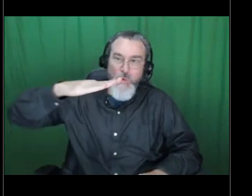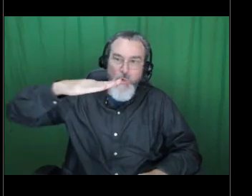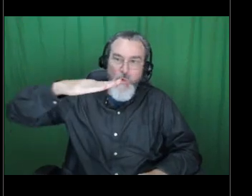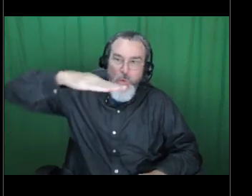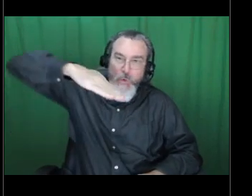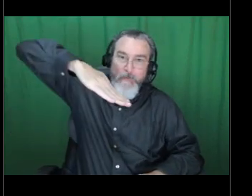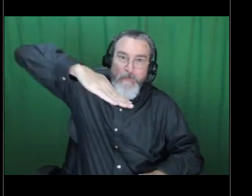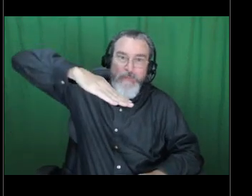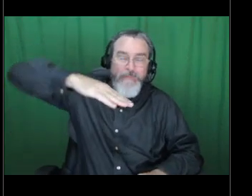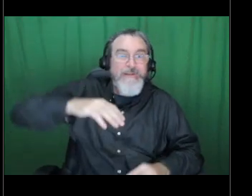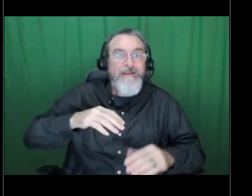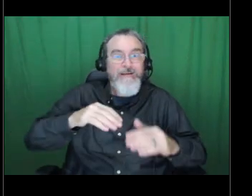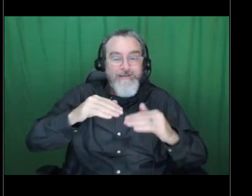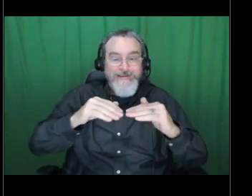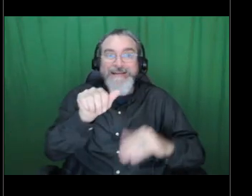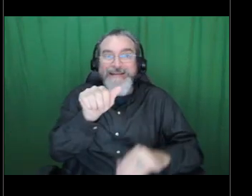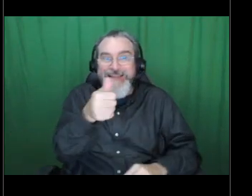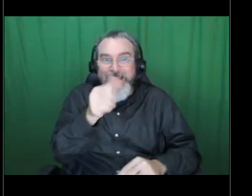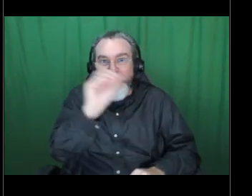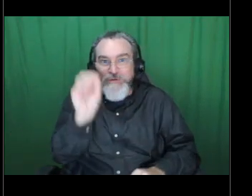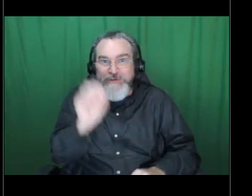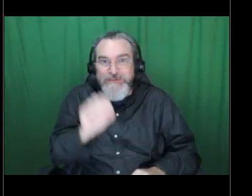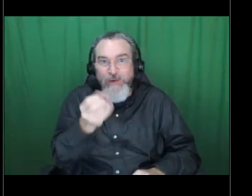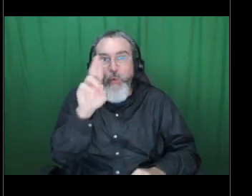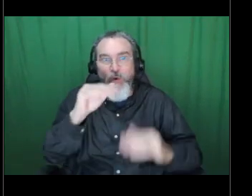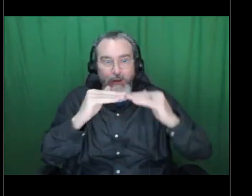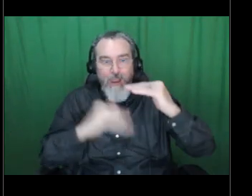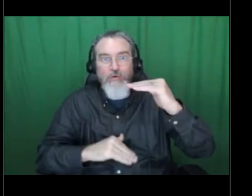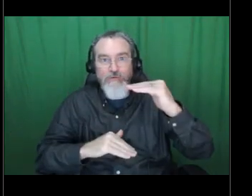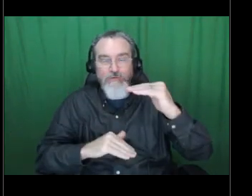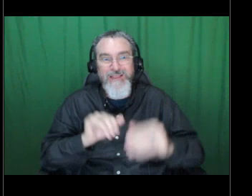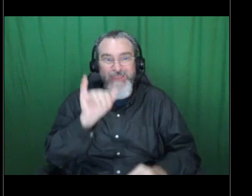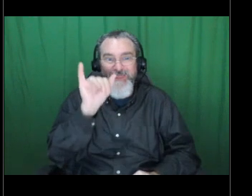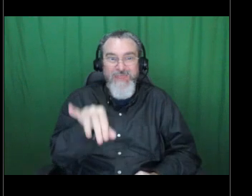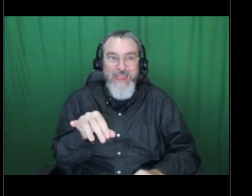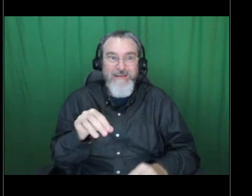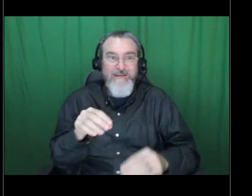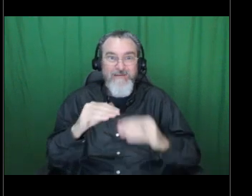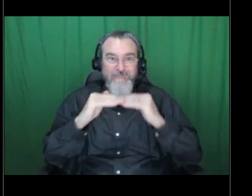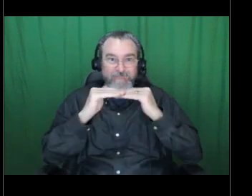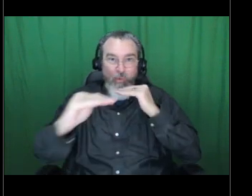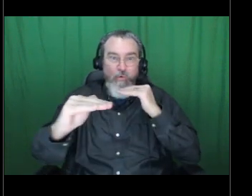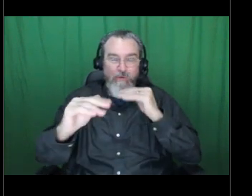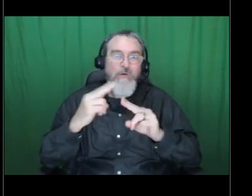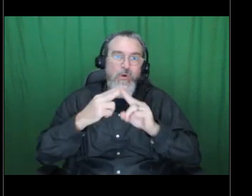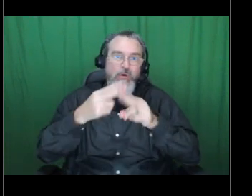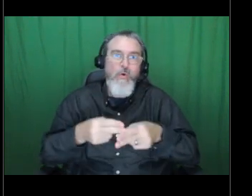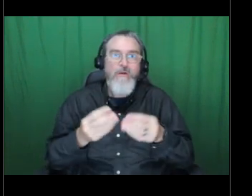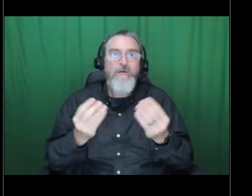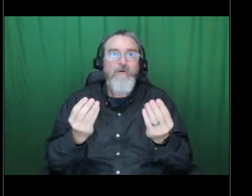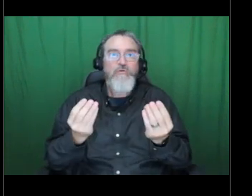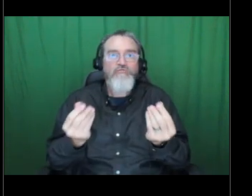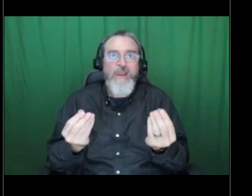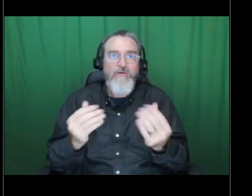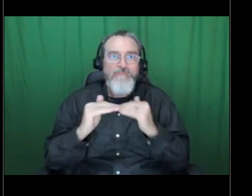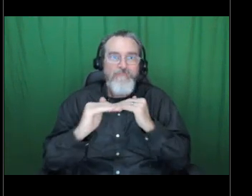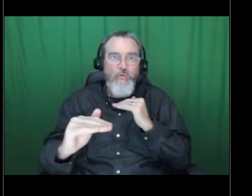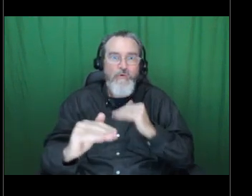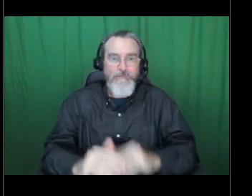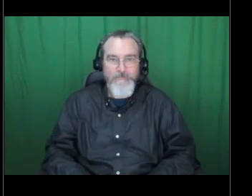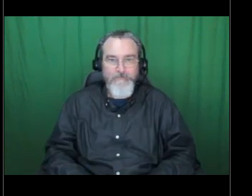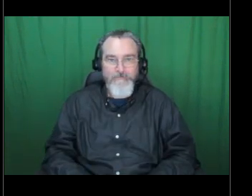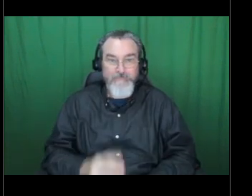less, that floor shall be considered a ground floor. The example